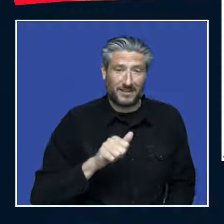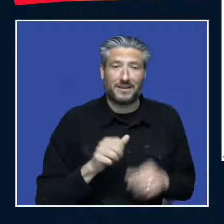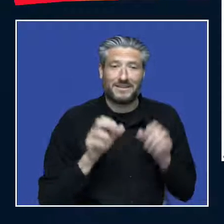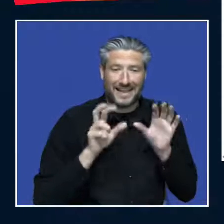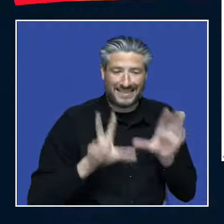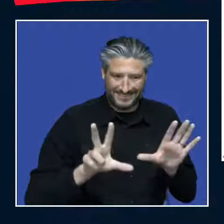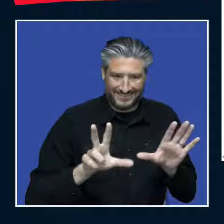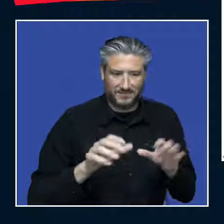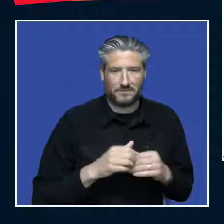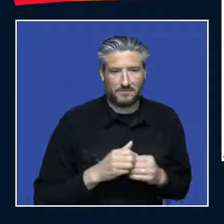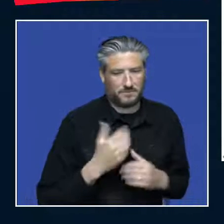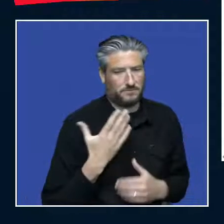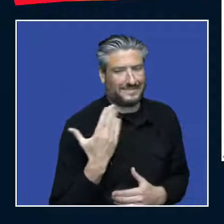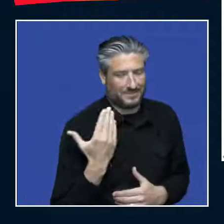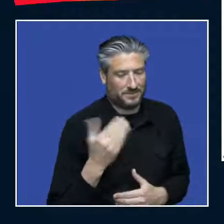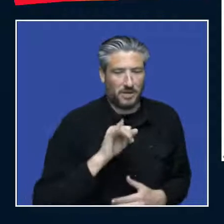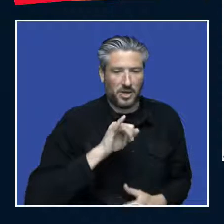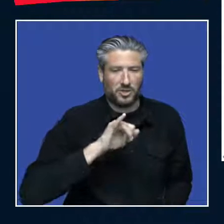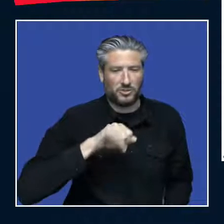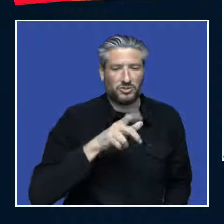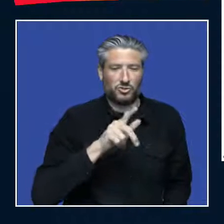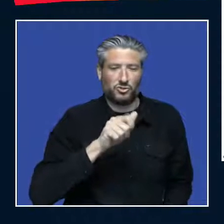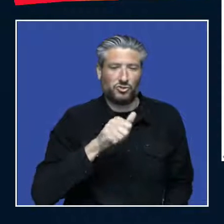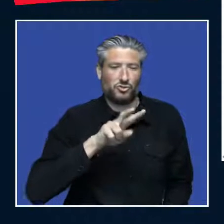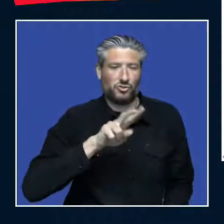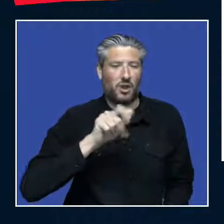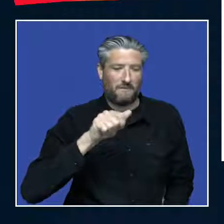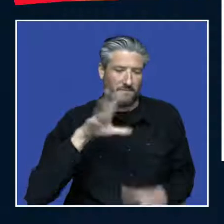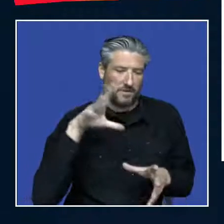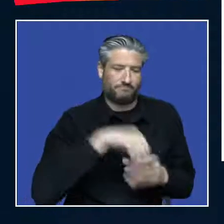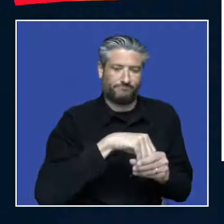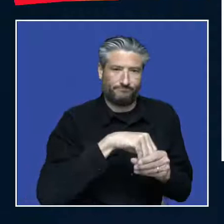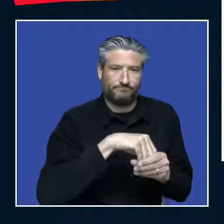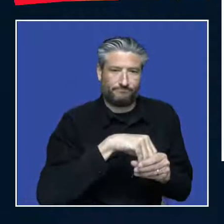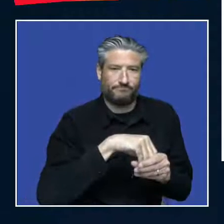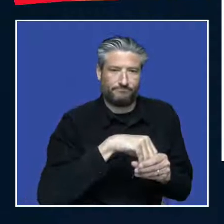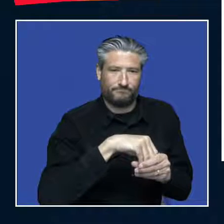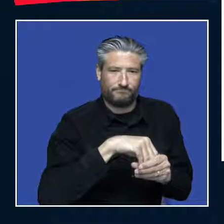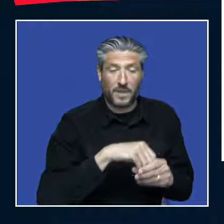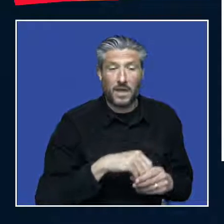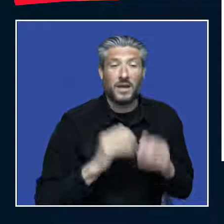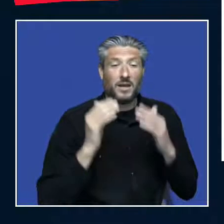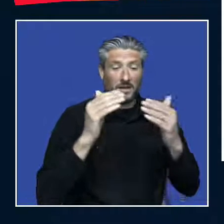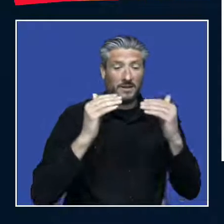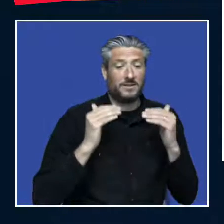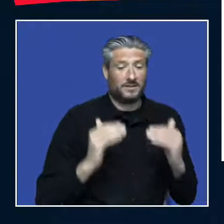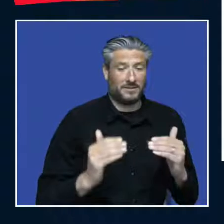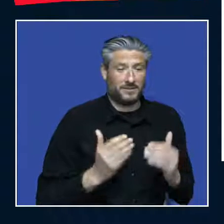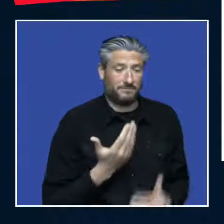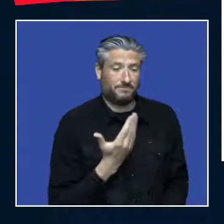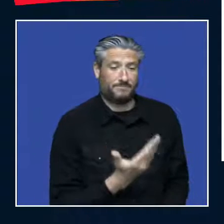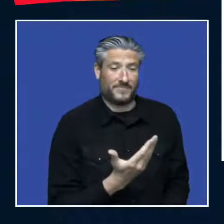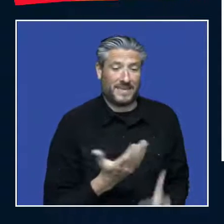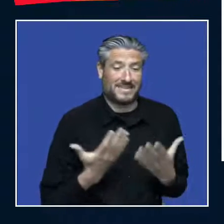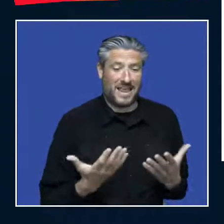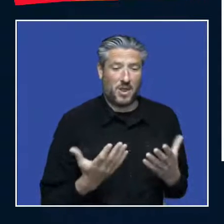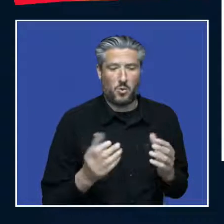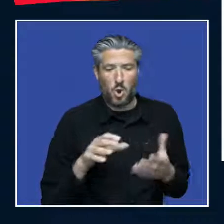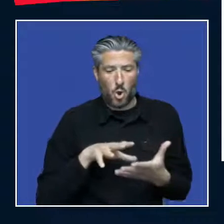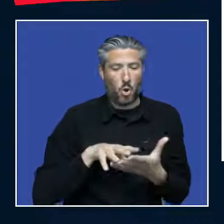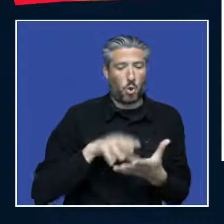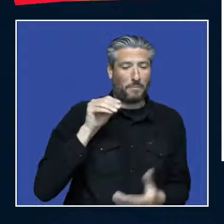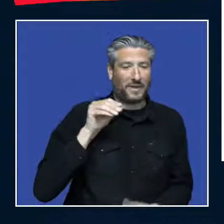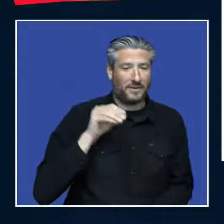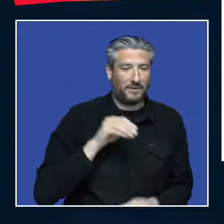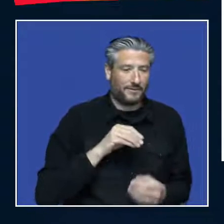here. And then I have like, I probably need to copy my application. So I need to run either the